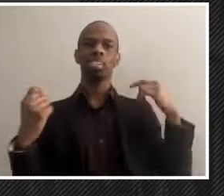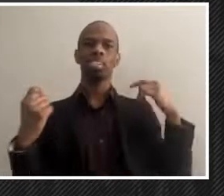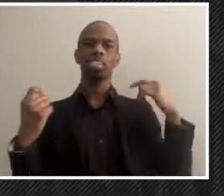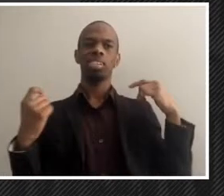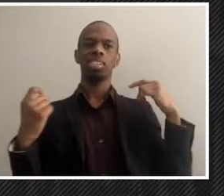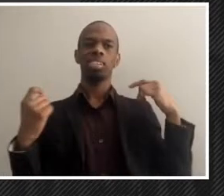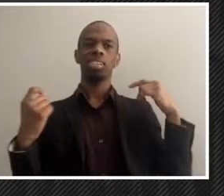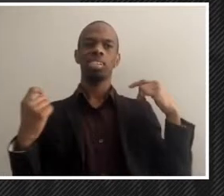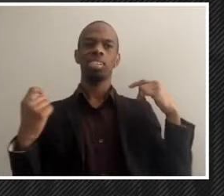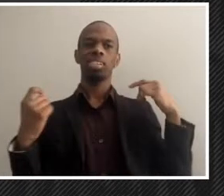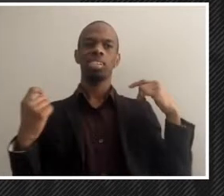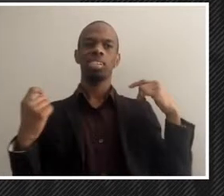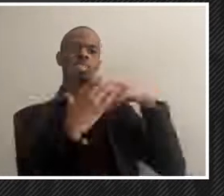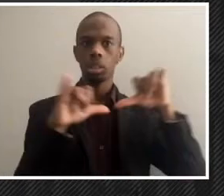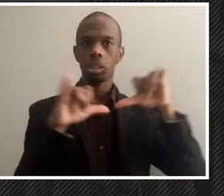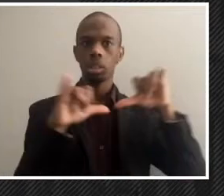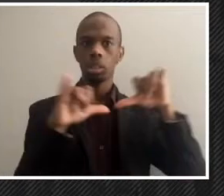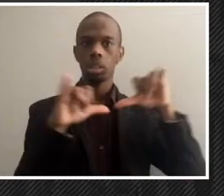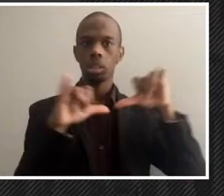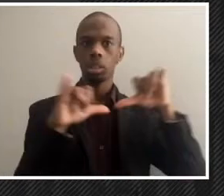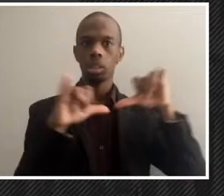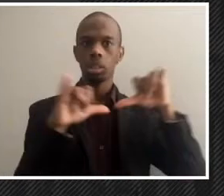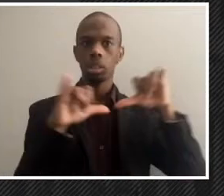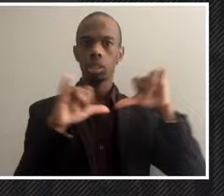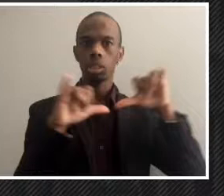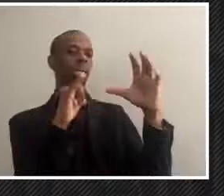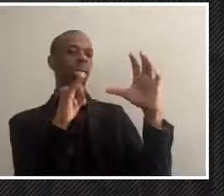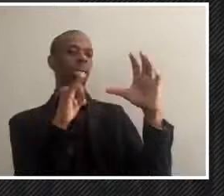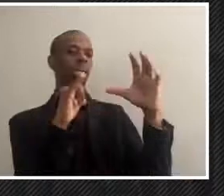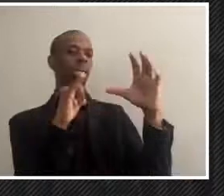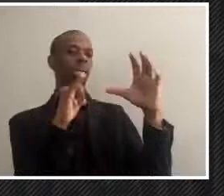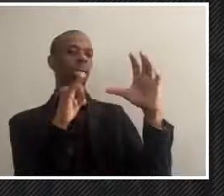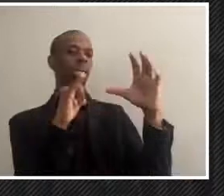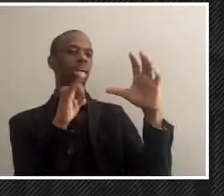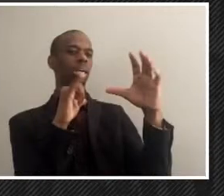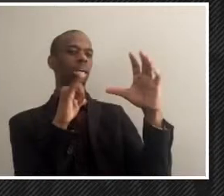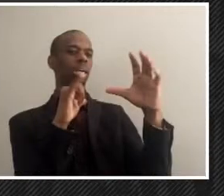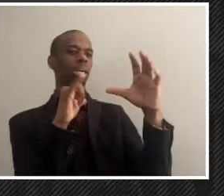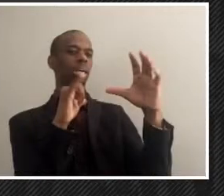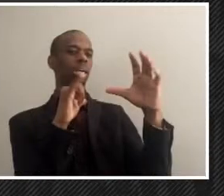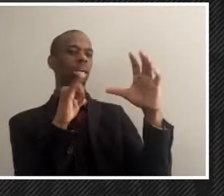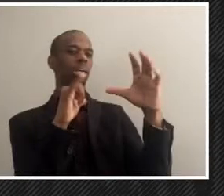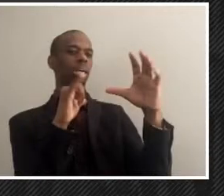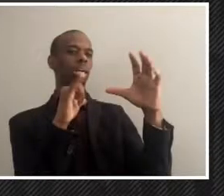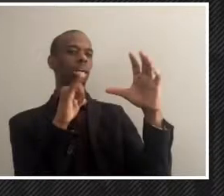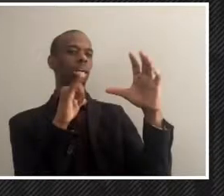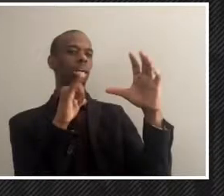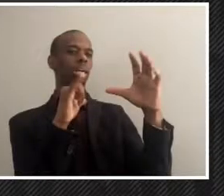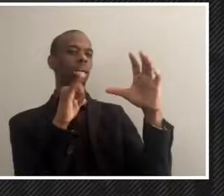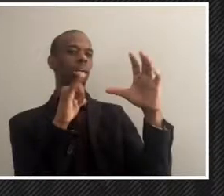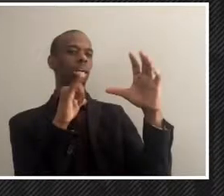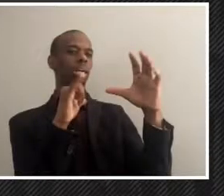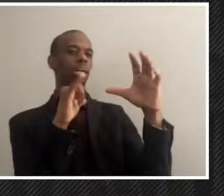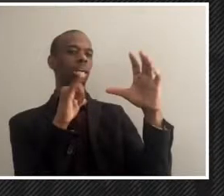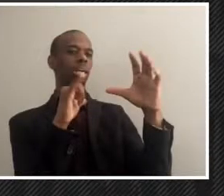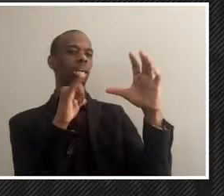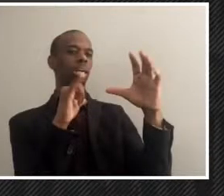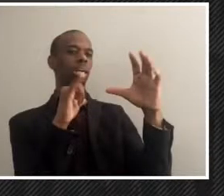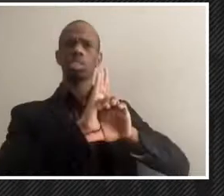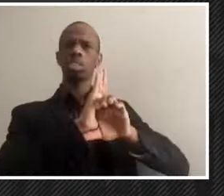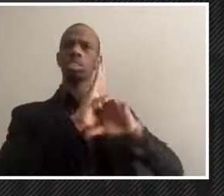unconstitutional policies that have been enacted over many, many years. We're creating strategic coalitions that really work, and now it's